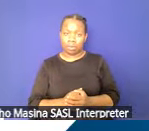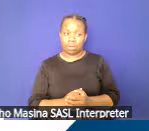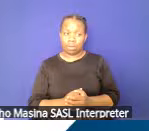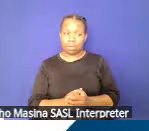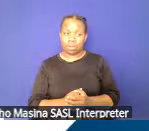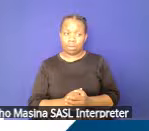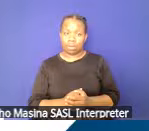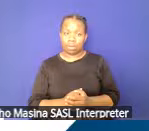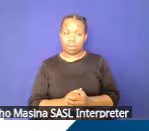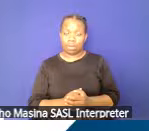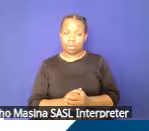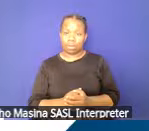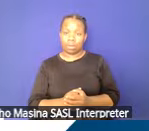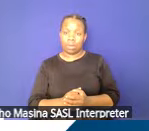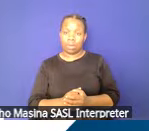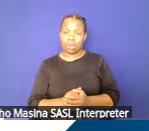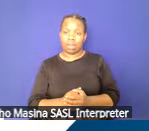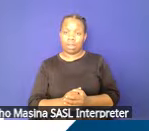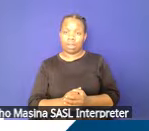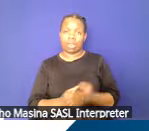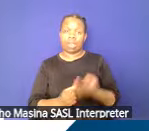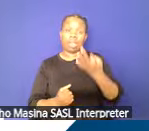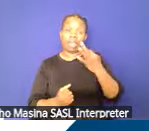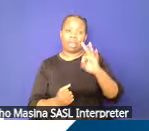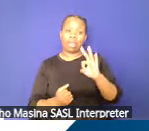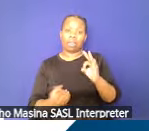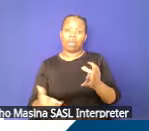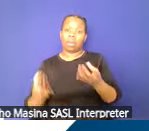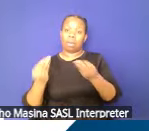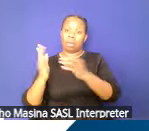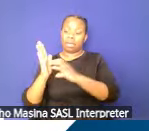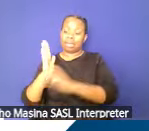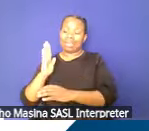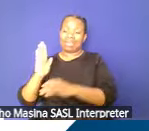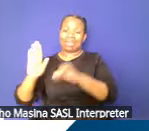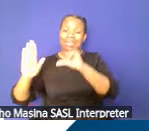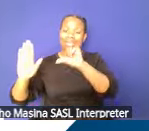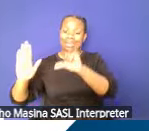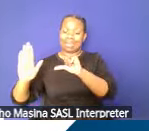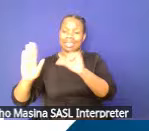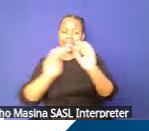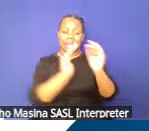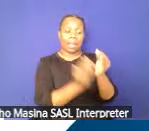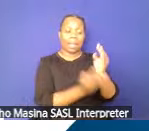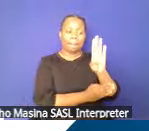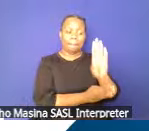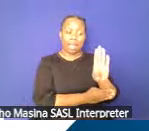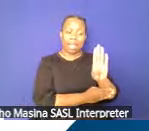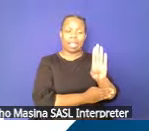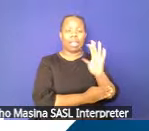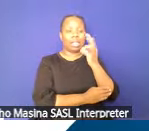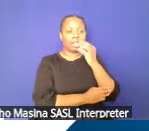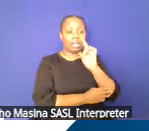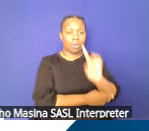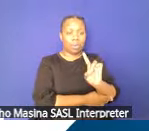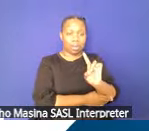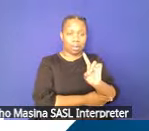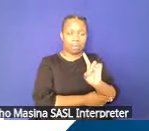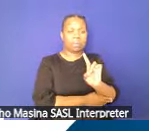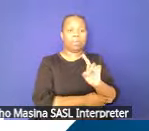if we go and look at section 6b, it says that the